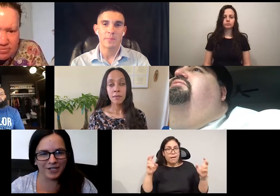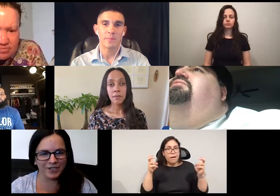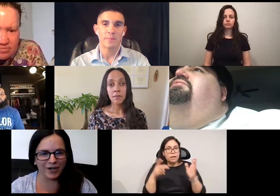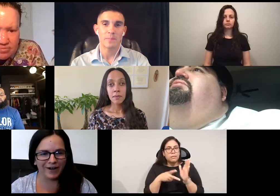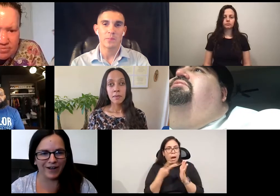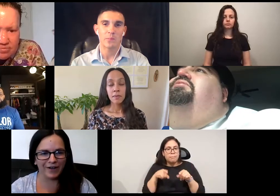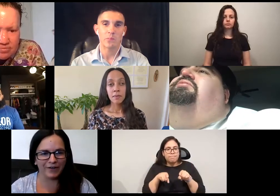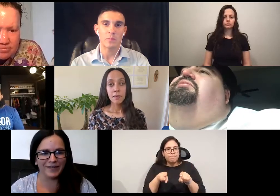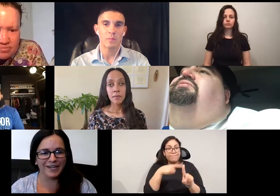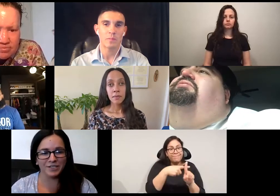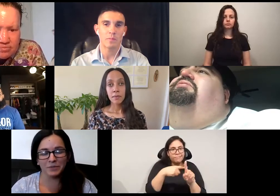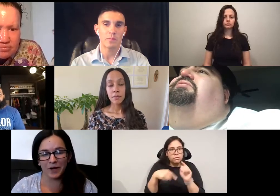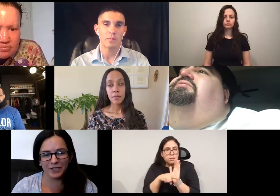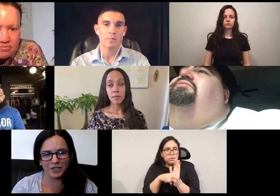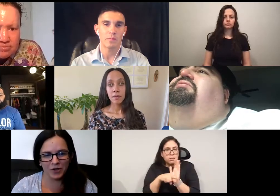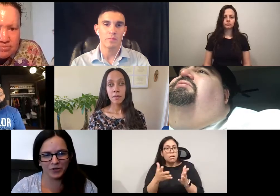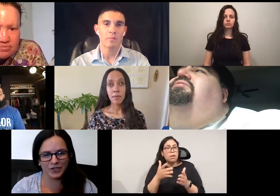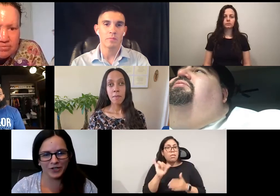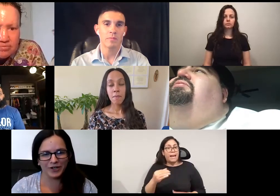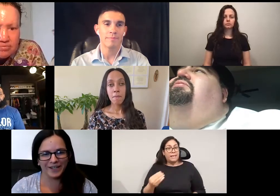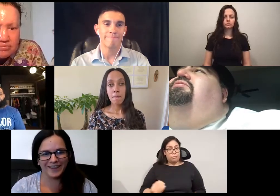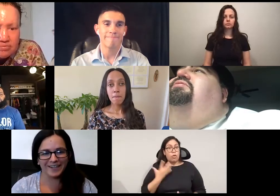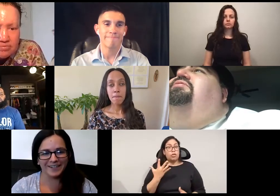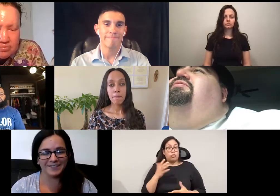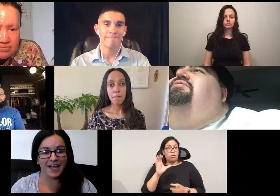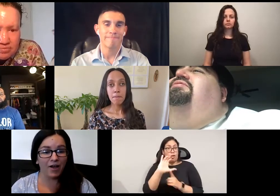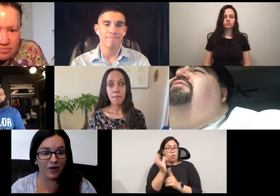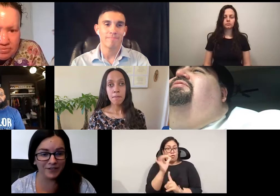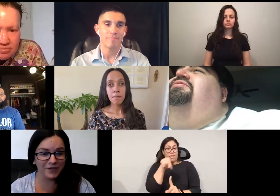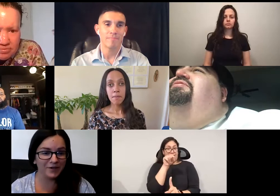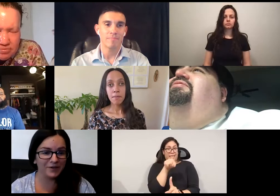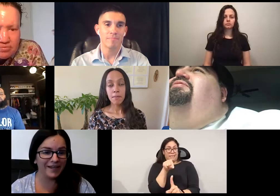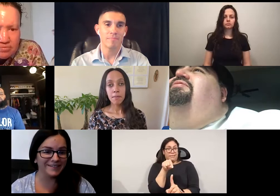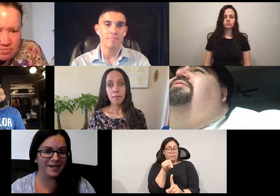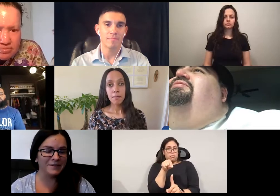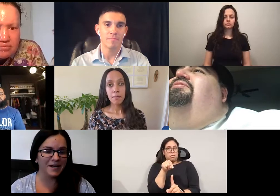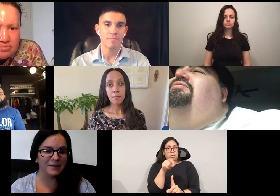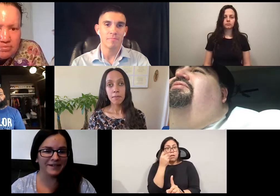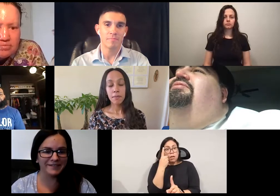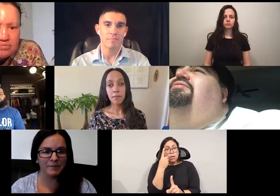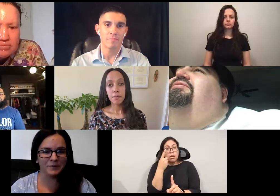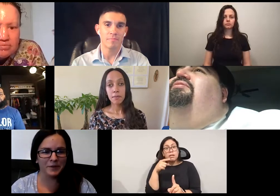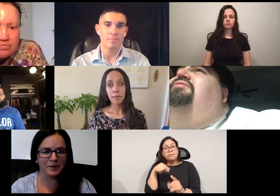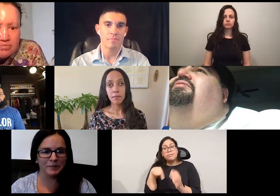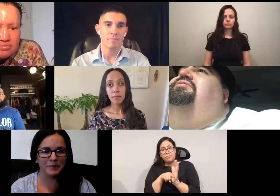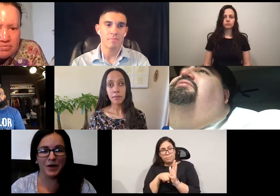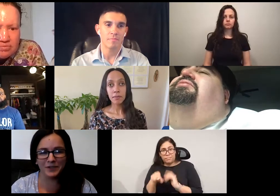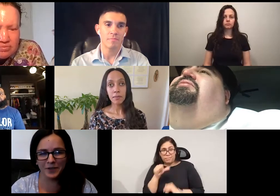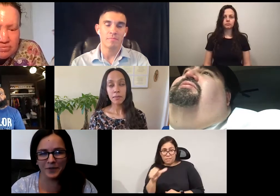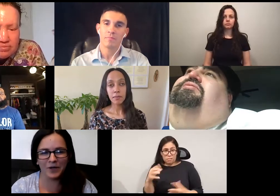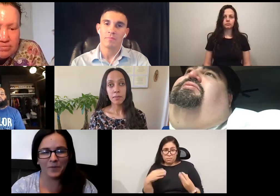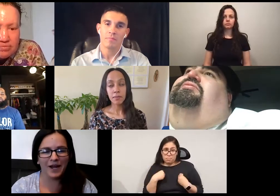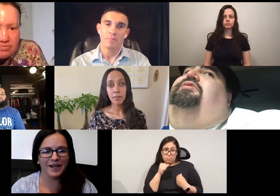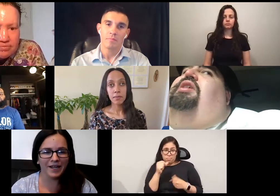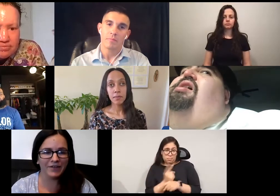double-edged nature of inspiration culture that is also at the same time unacceptable, but